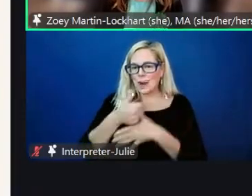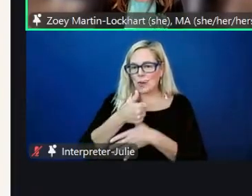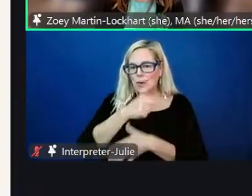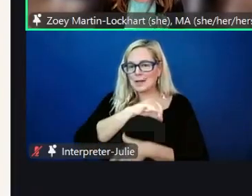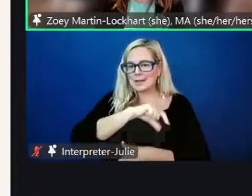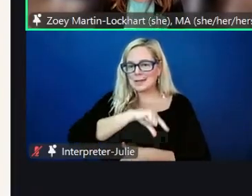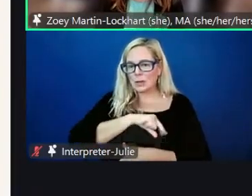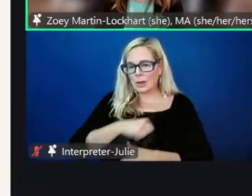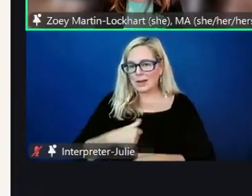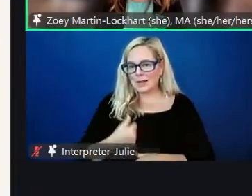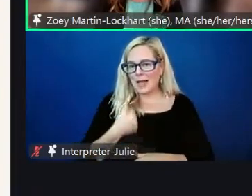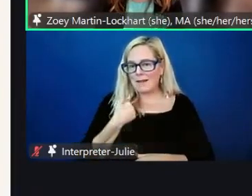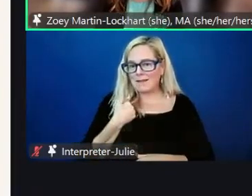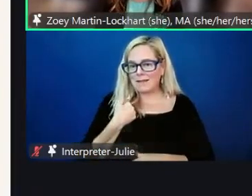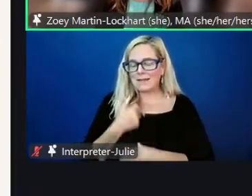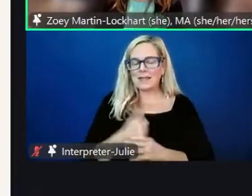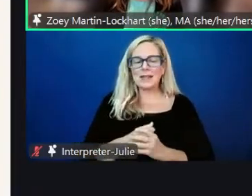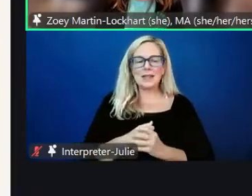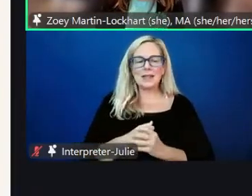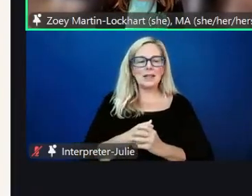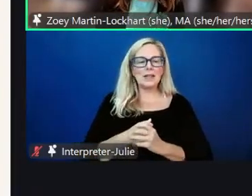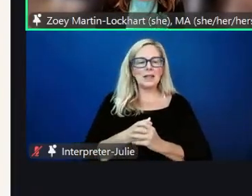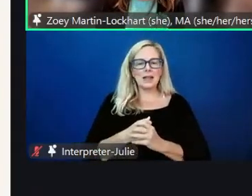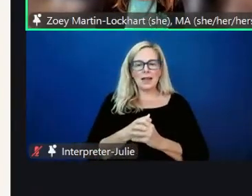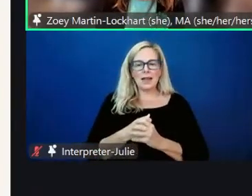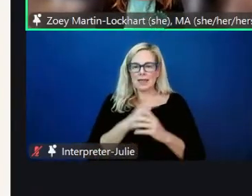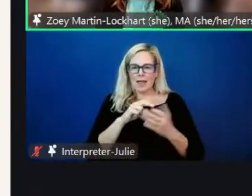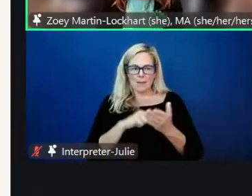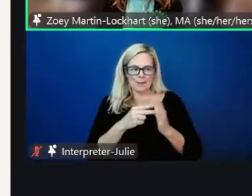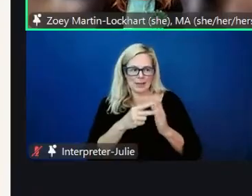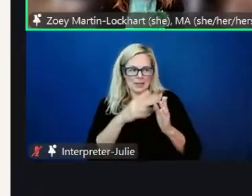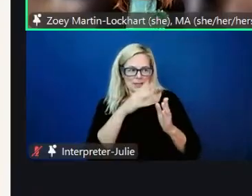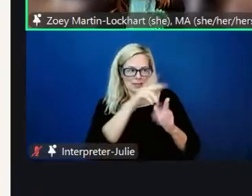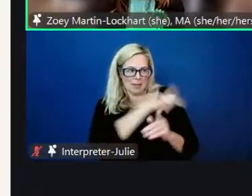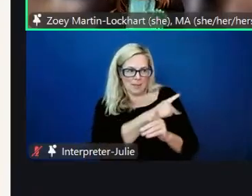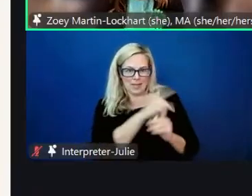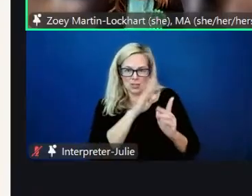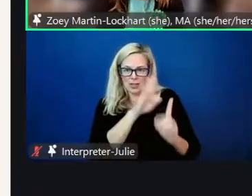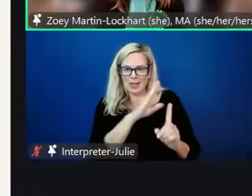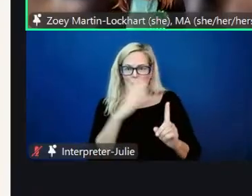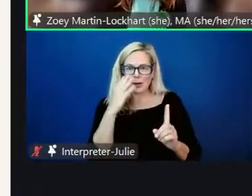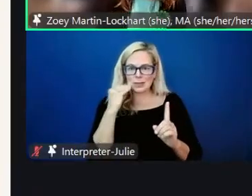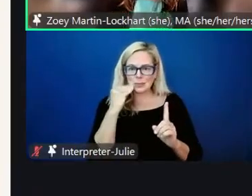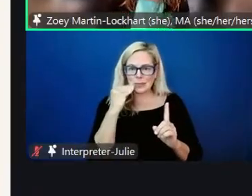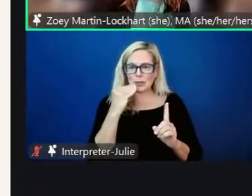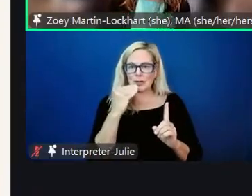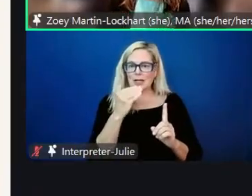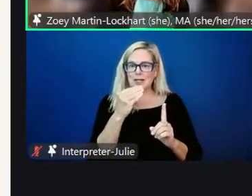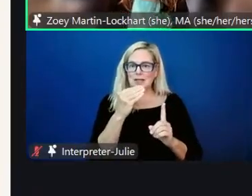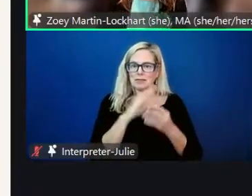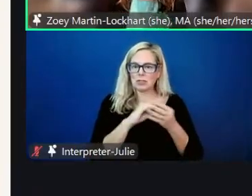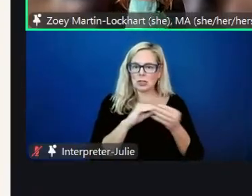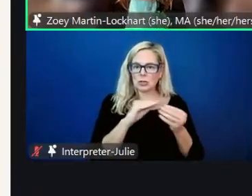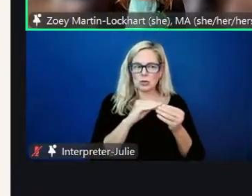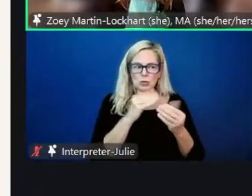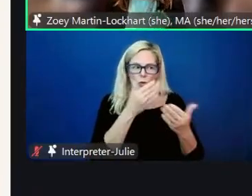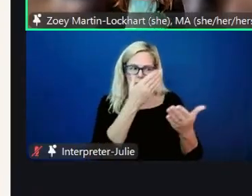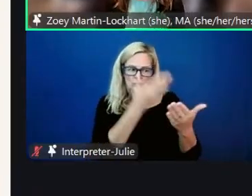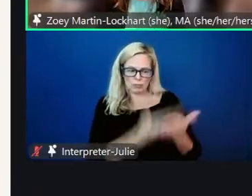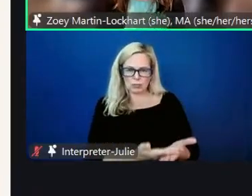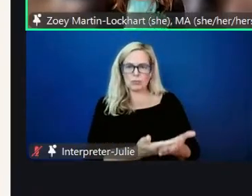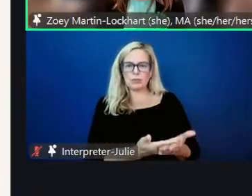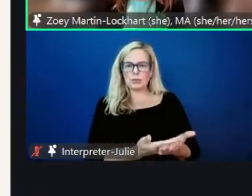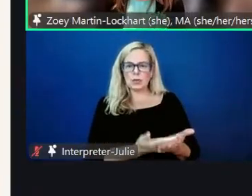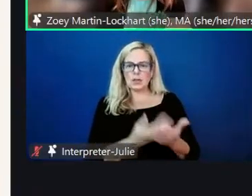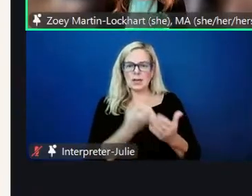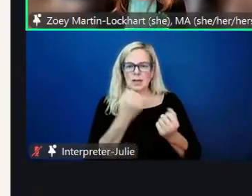by legitimizing patients and their self-knowledge, honoring patient autonomy and interdependence, and practicing